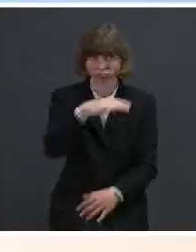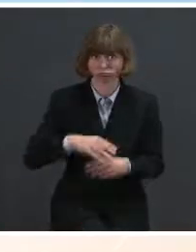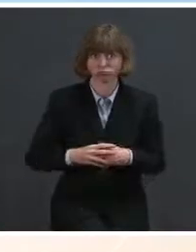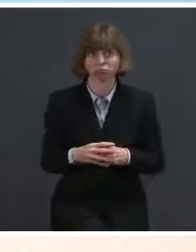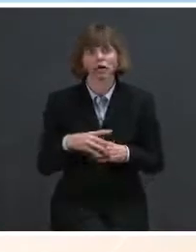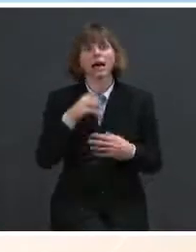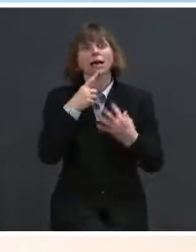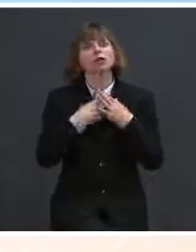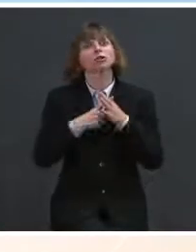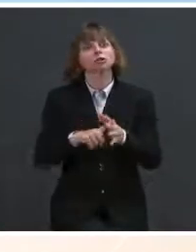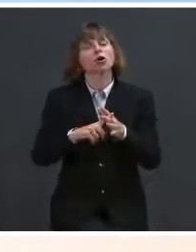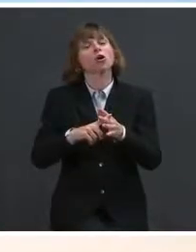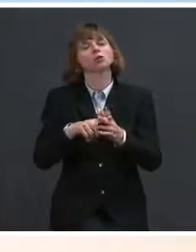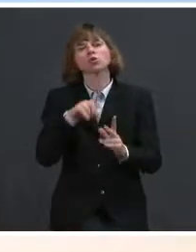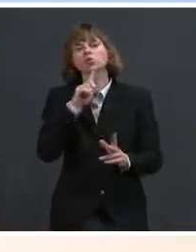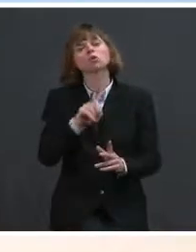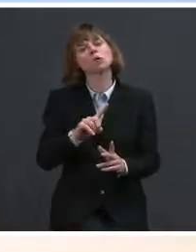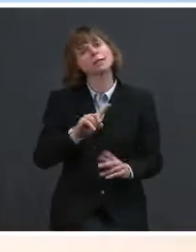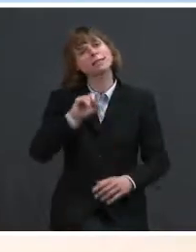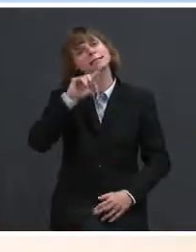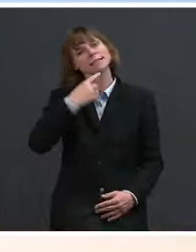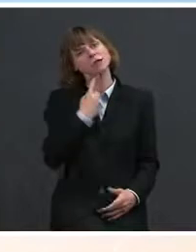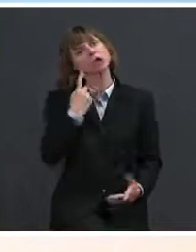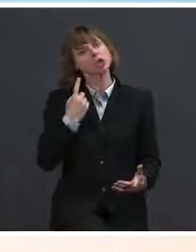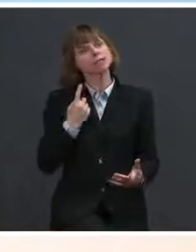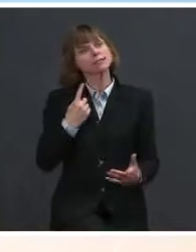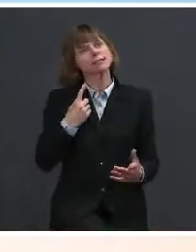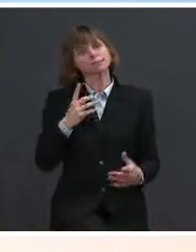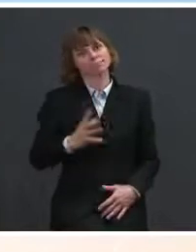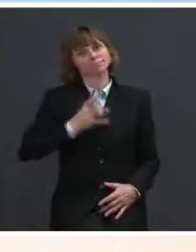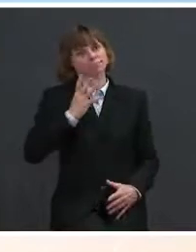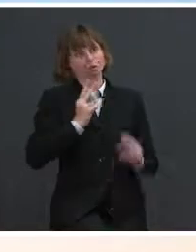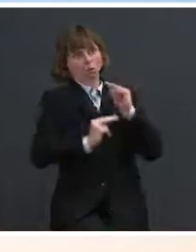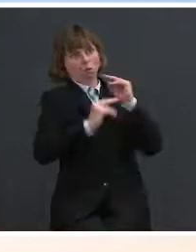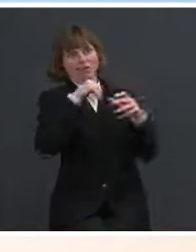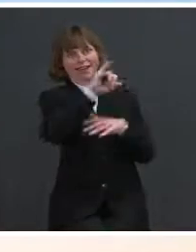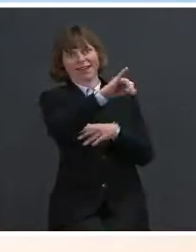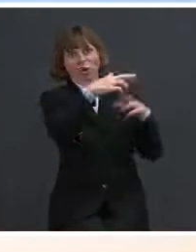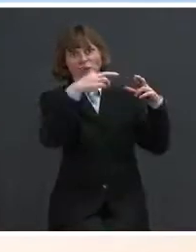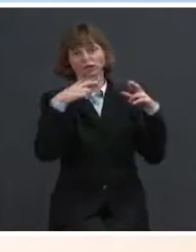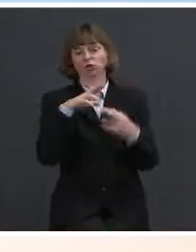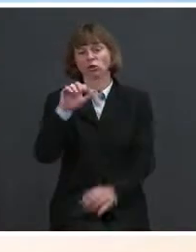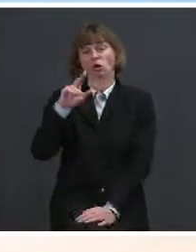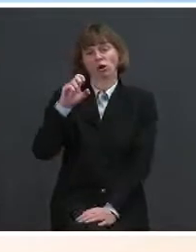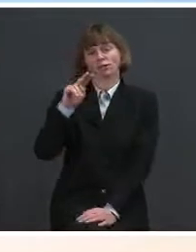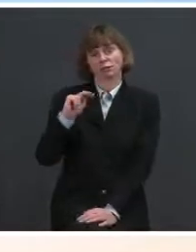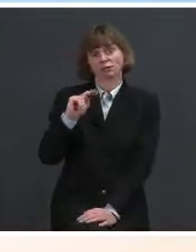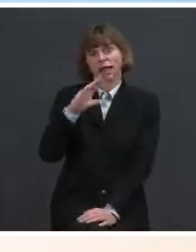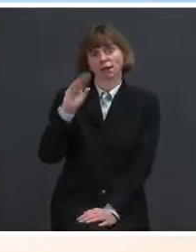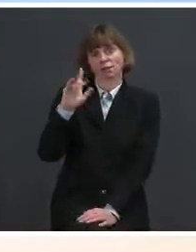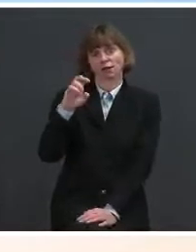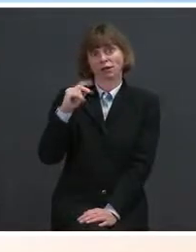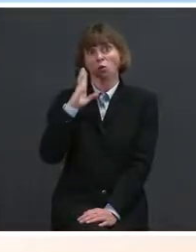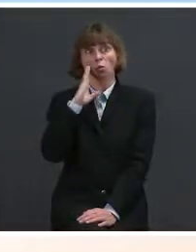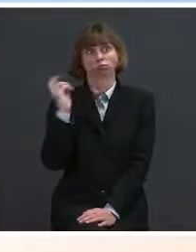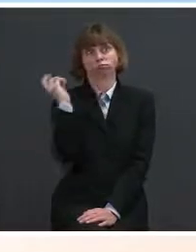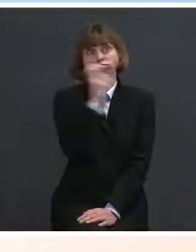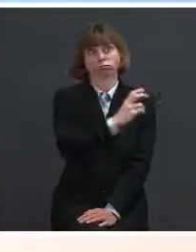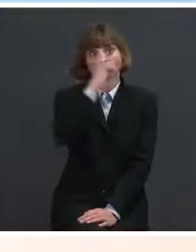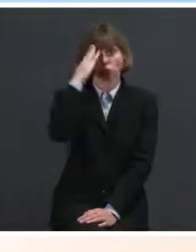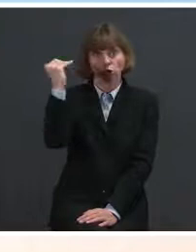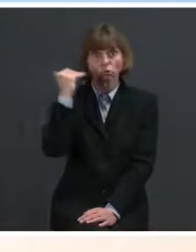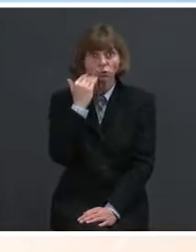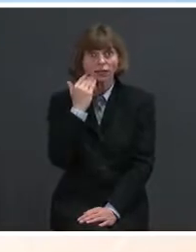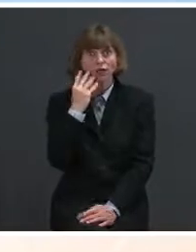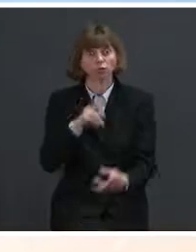diplomacy in the region. Secretary Blinken and Secretary Austin will travel to Japan and Korea to meet with their counterparts in a